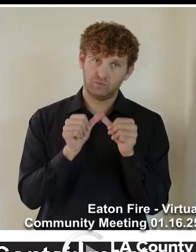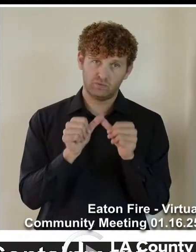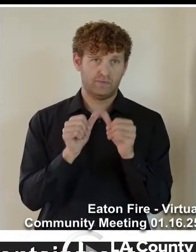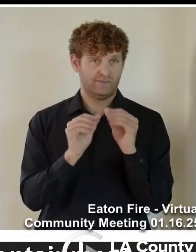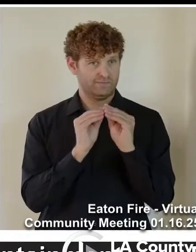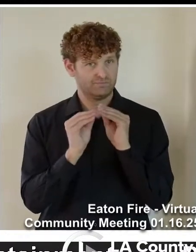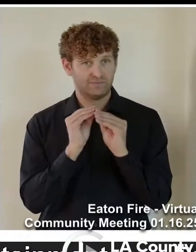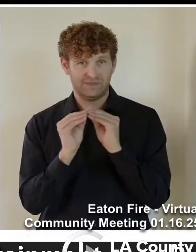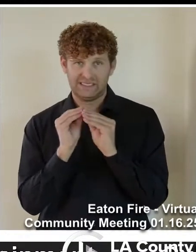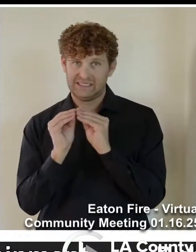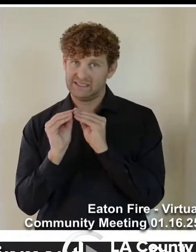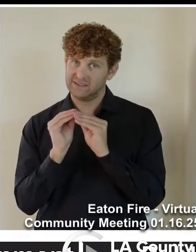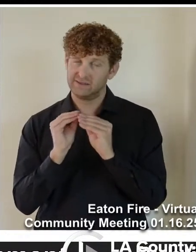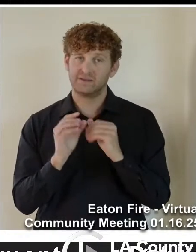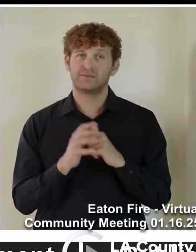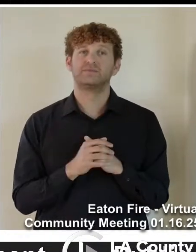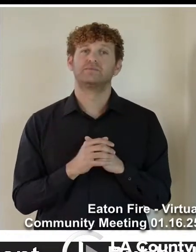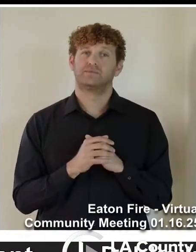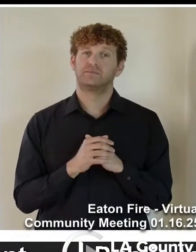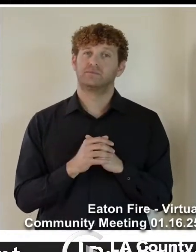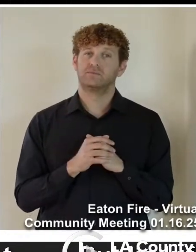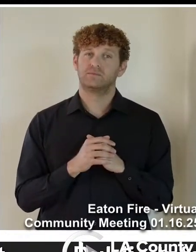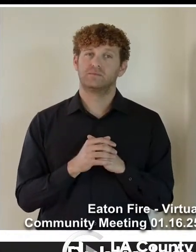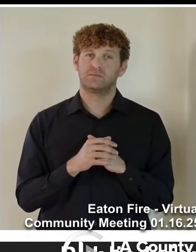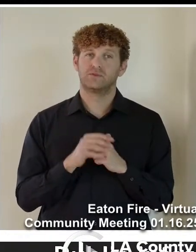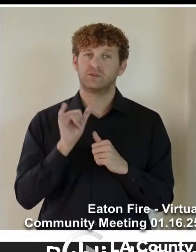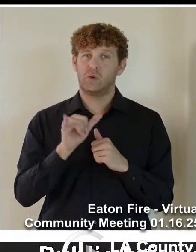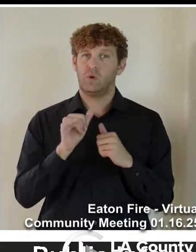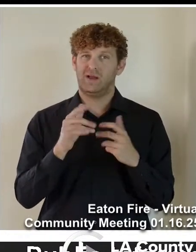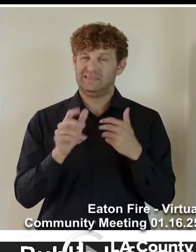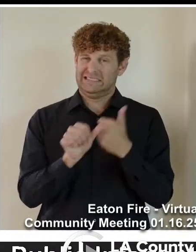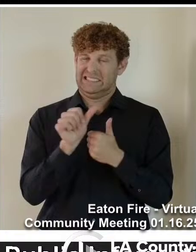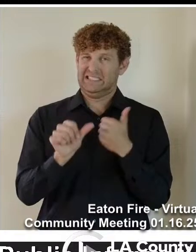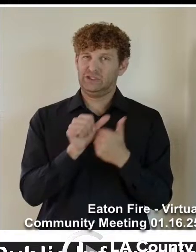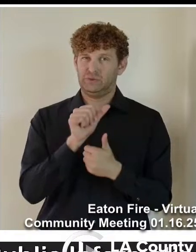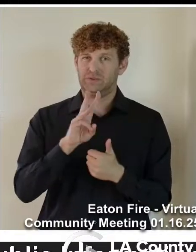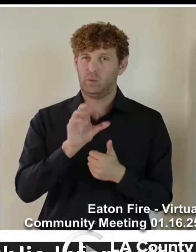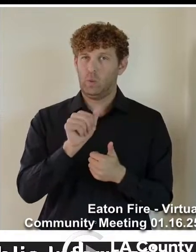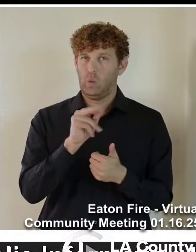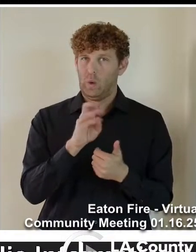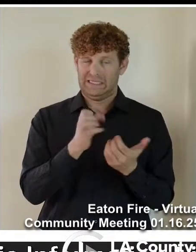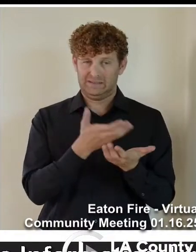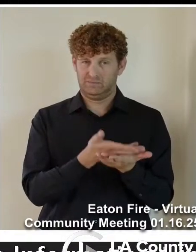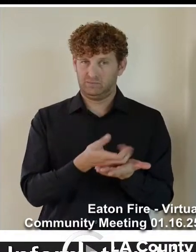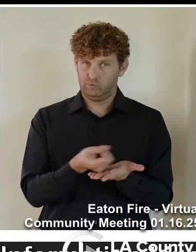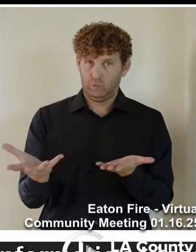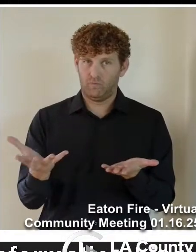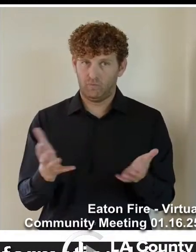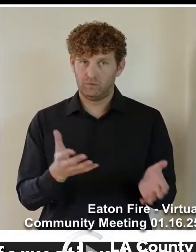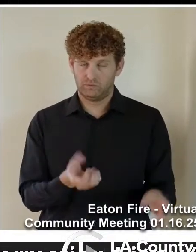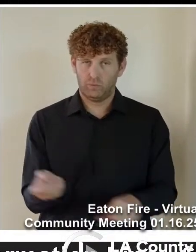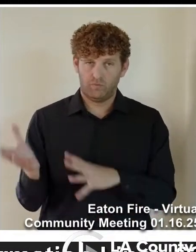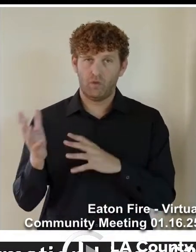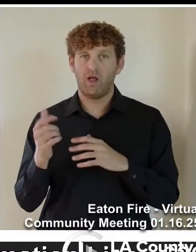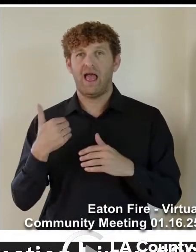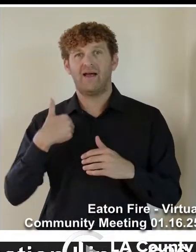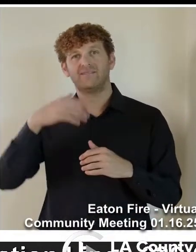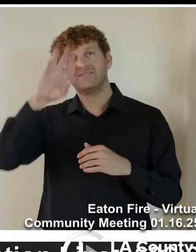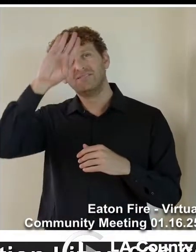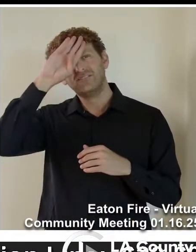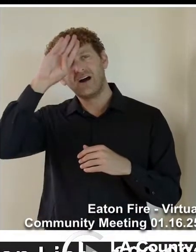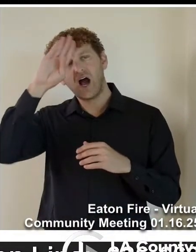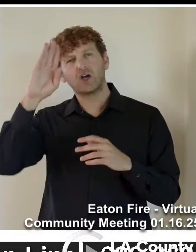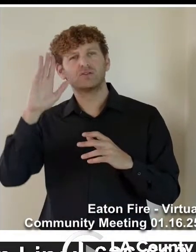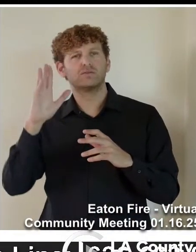hazardous waste removal. The US EPA and the LA County Fire Department are coordinating fire debris assessment